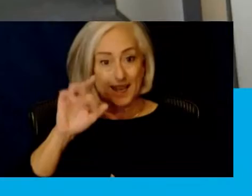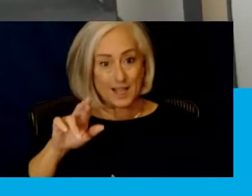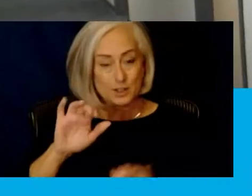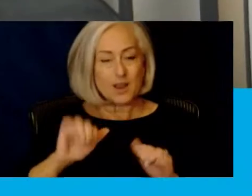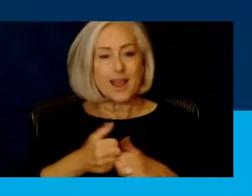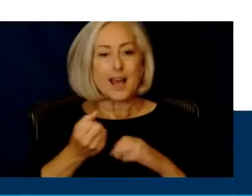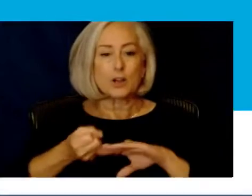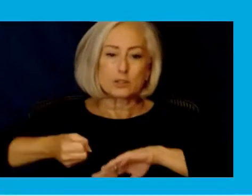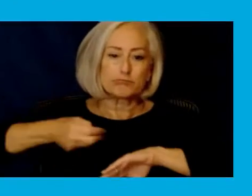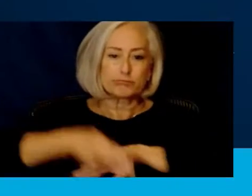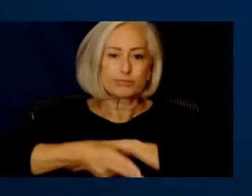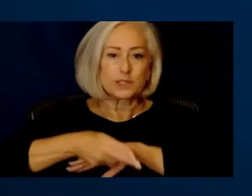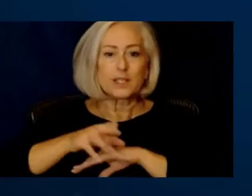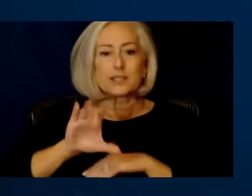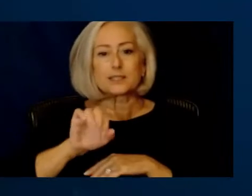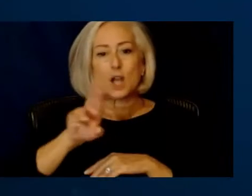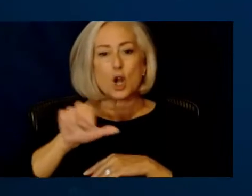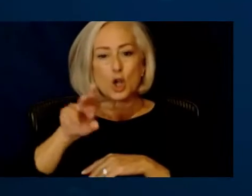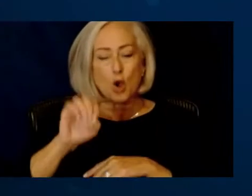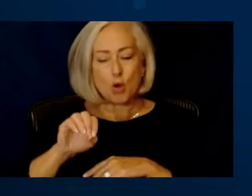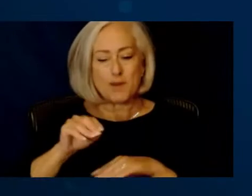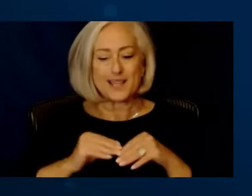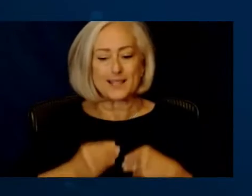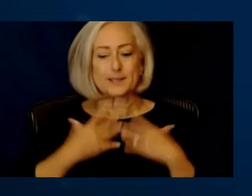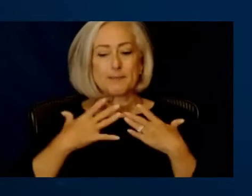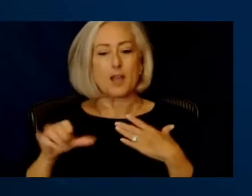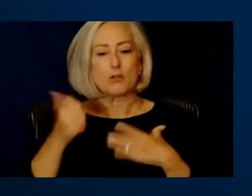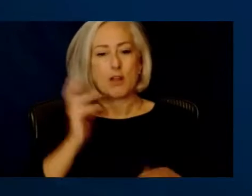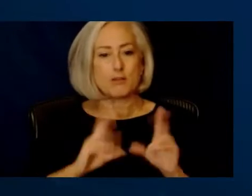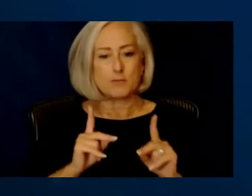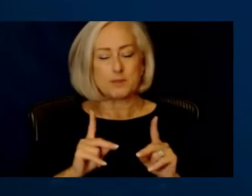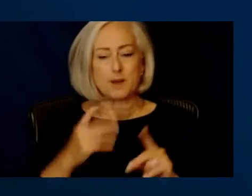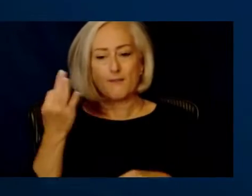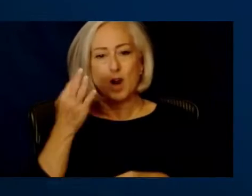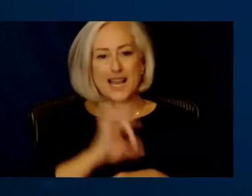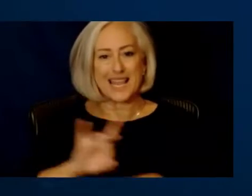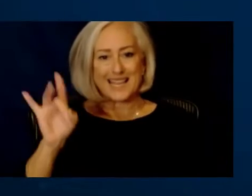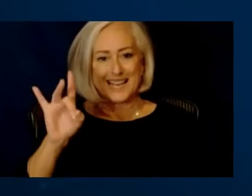many others. Friday at 8 on these social media channels.